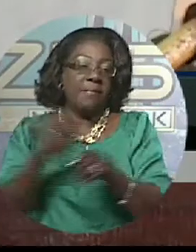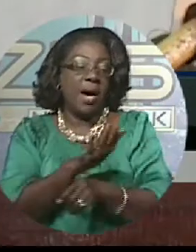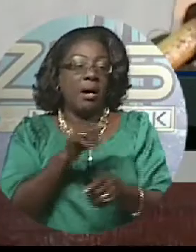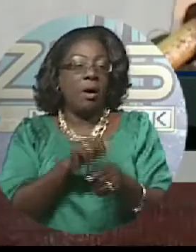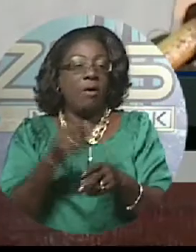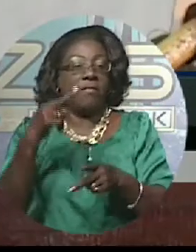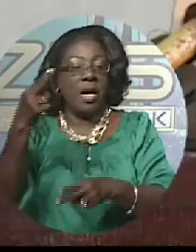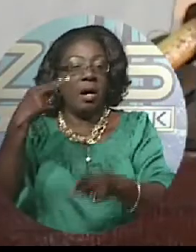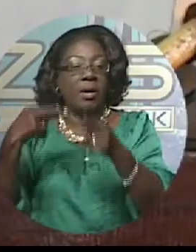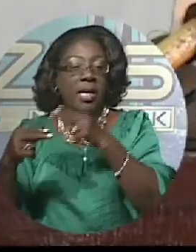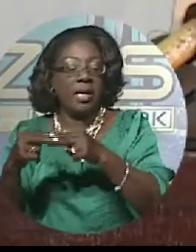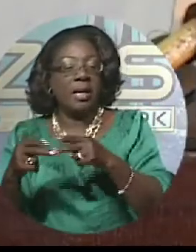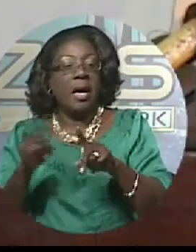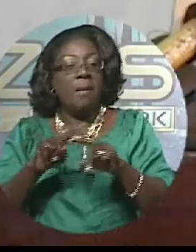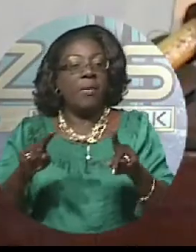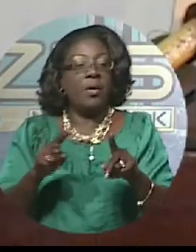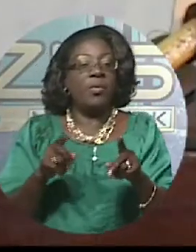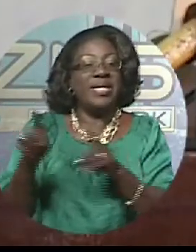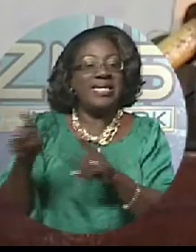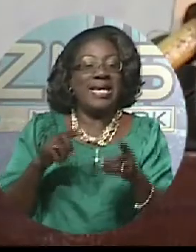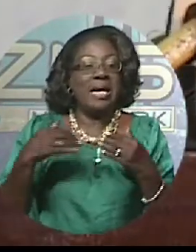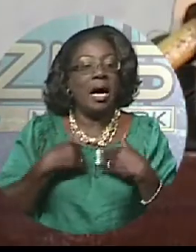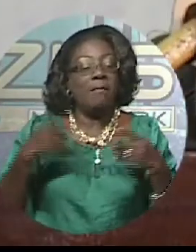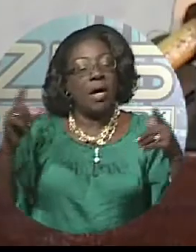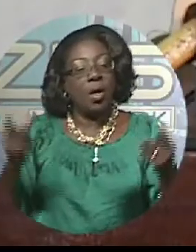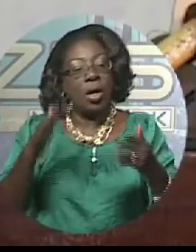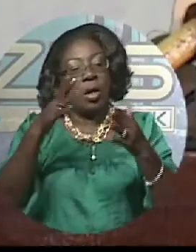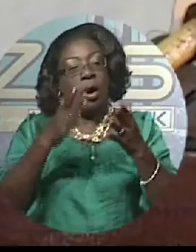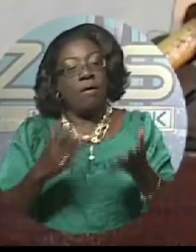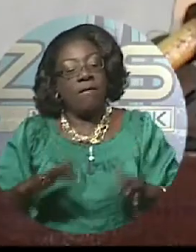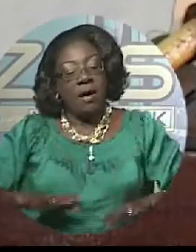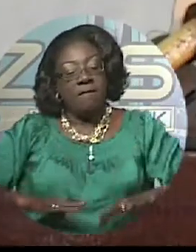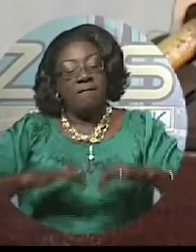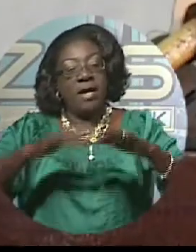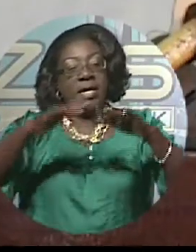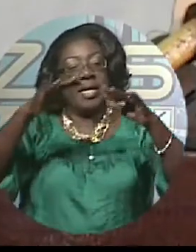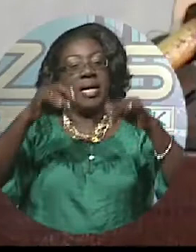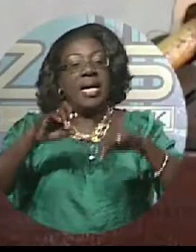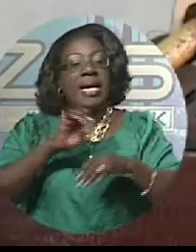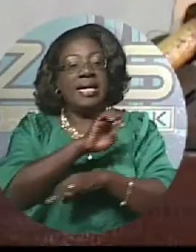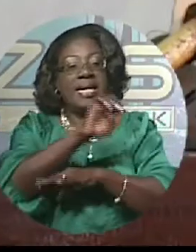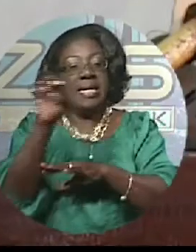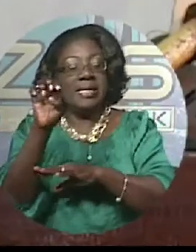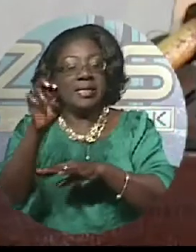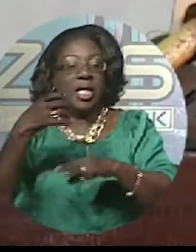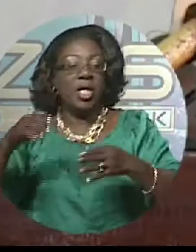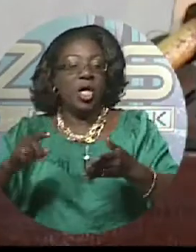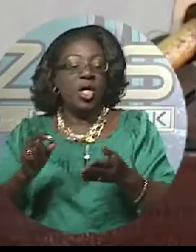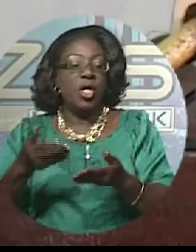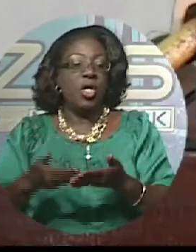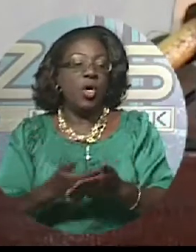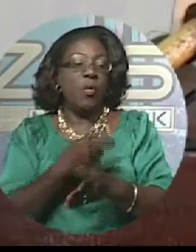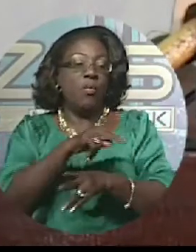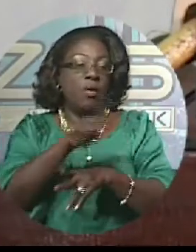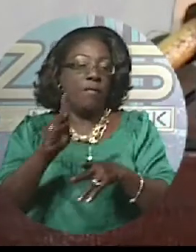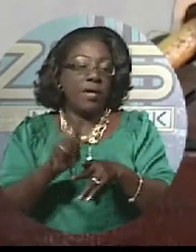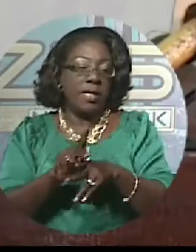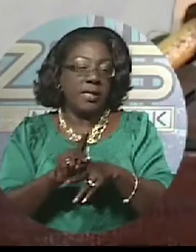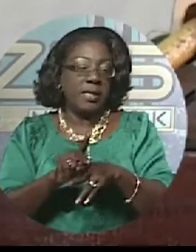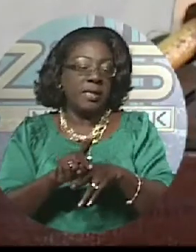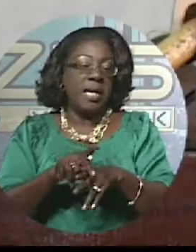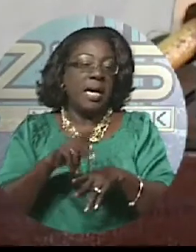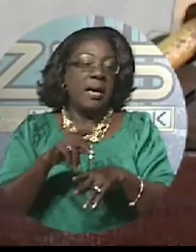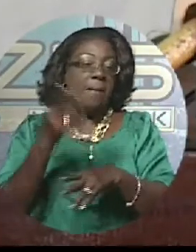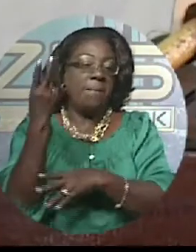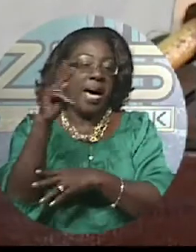did suffer from severe flooding in eastern New Providence, Pinewood, and Exuma,